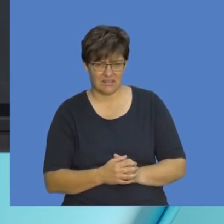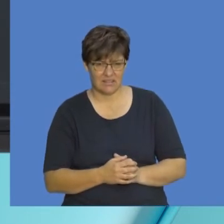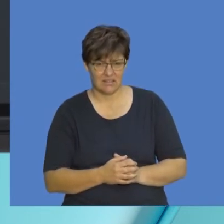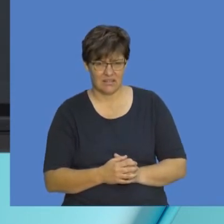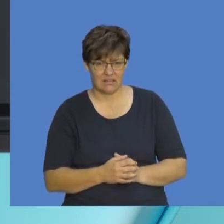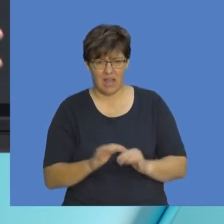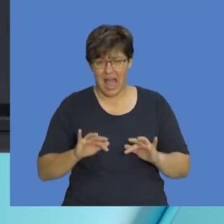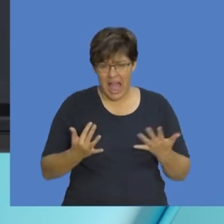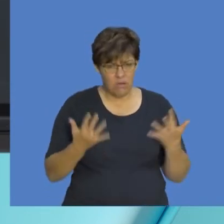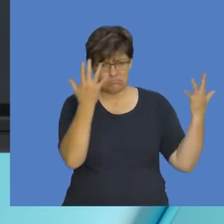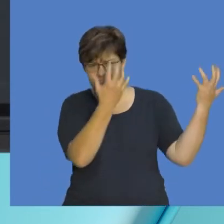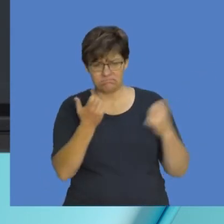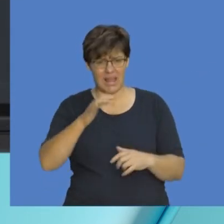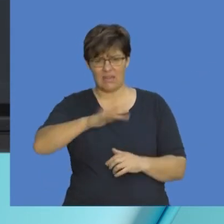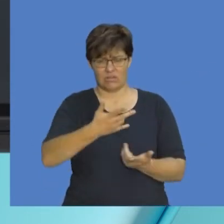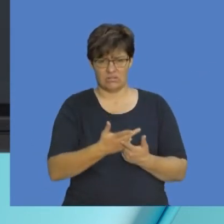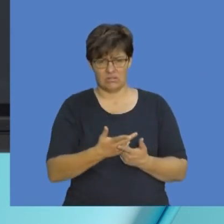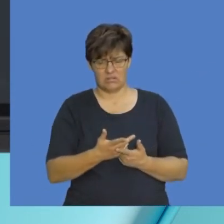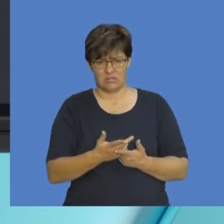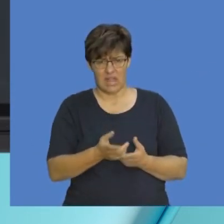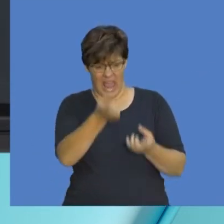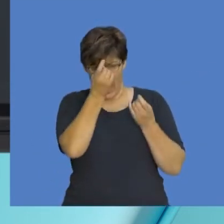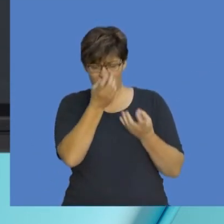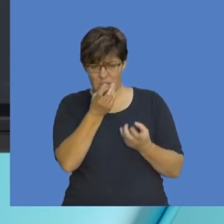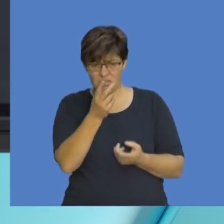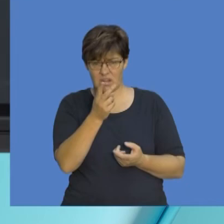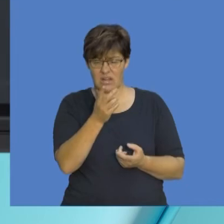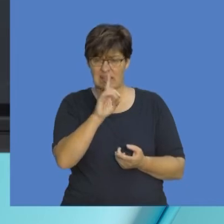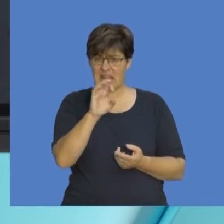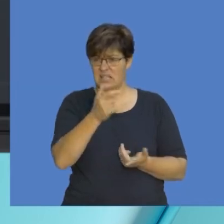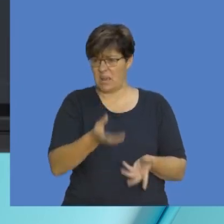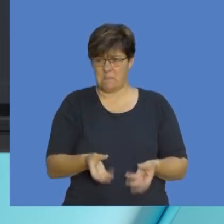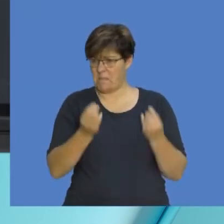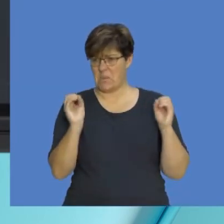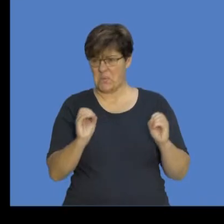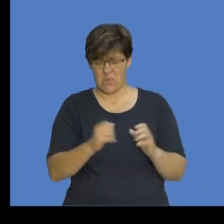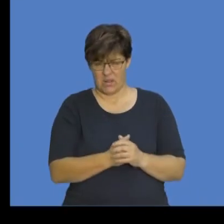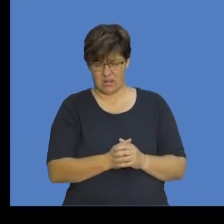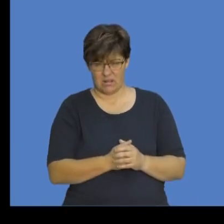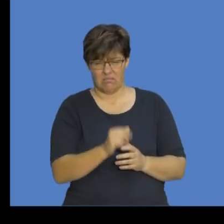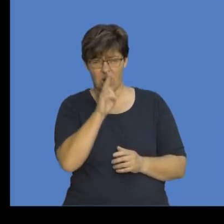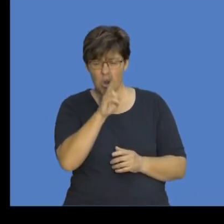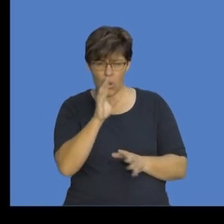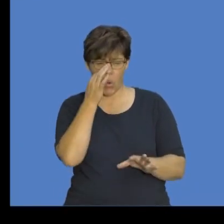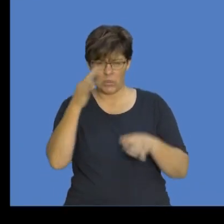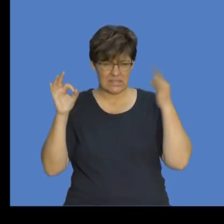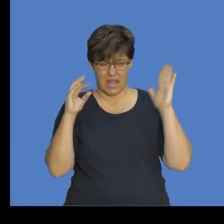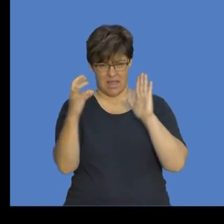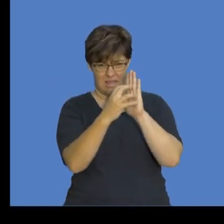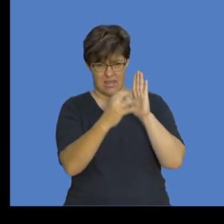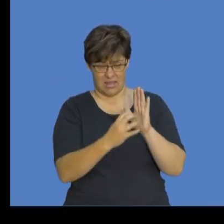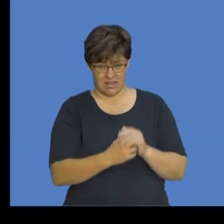And how do I calculate the average? I don't have the raw data. If you look at the whisker plots,